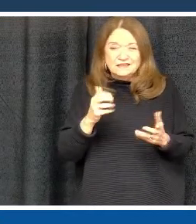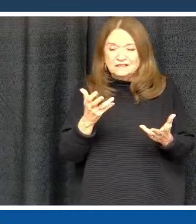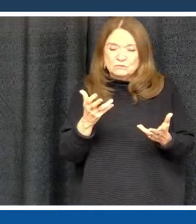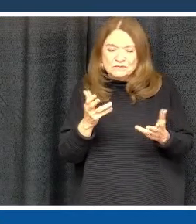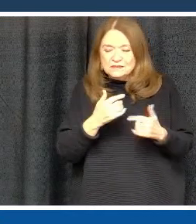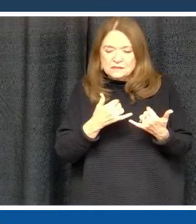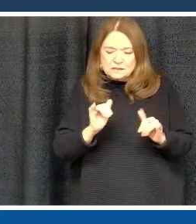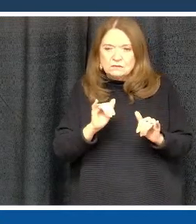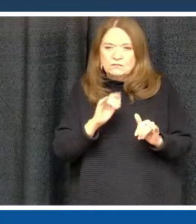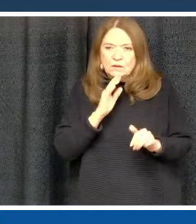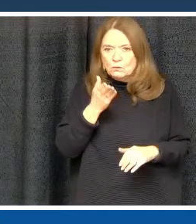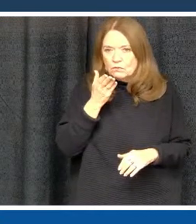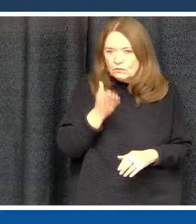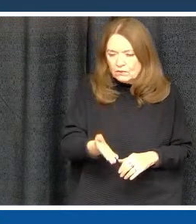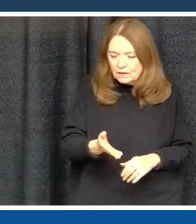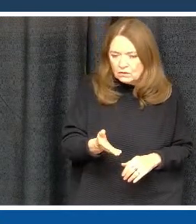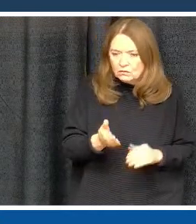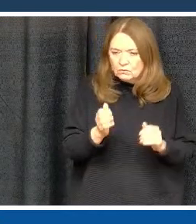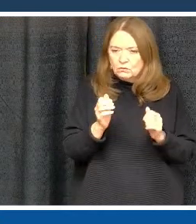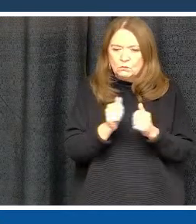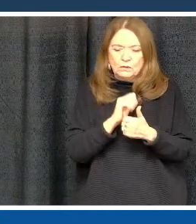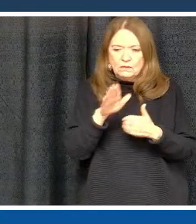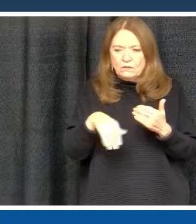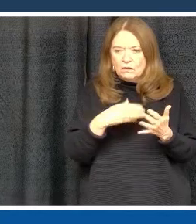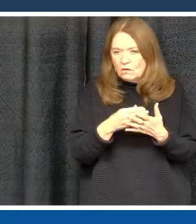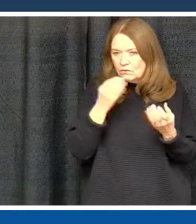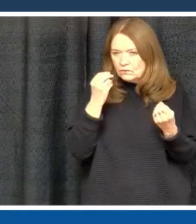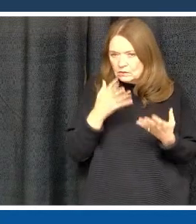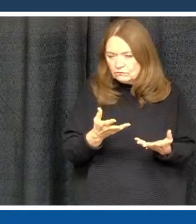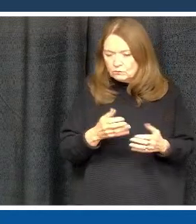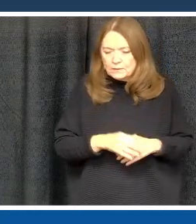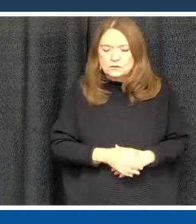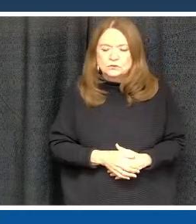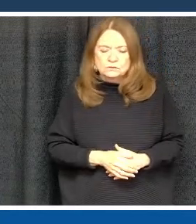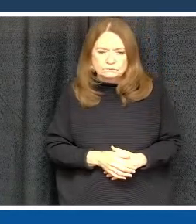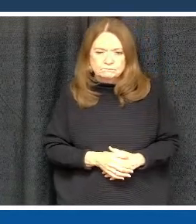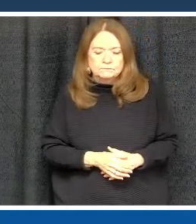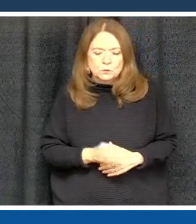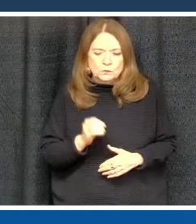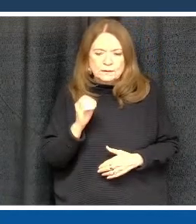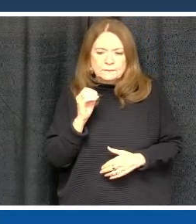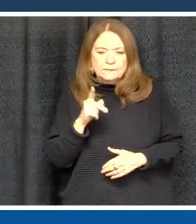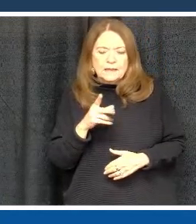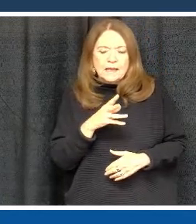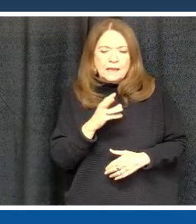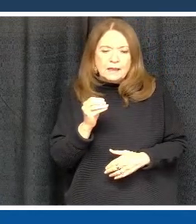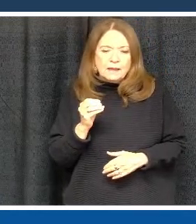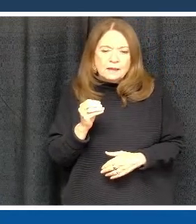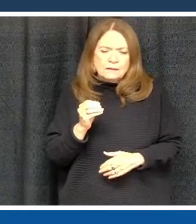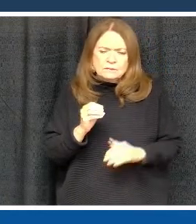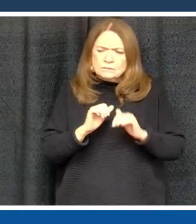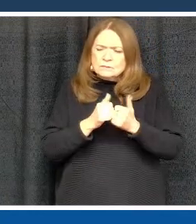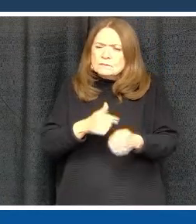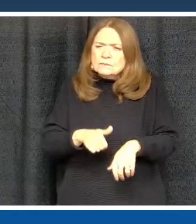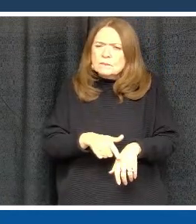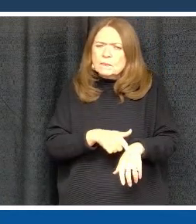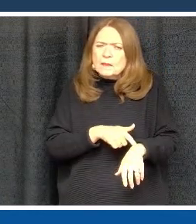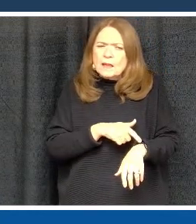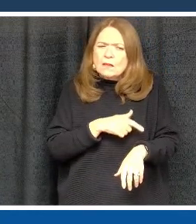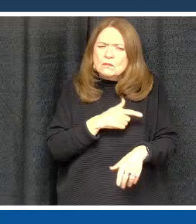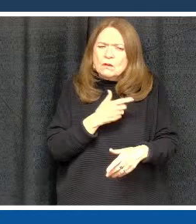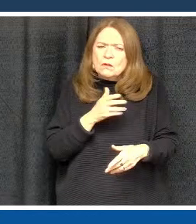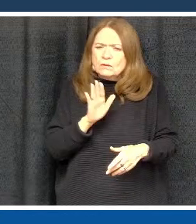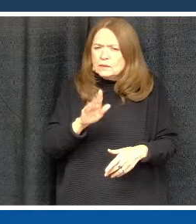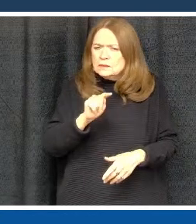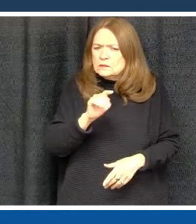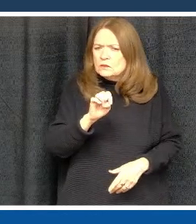there with their all their information and that sort of thing. Okay. And how long is their term